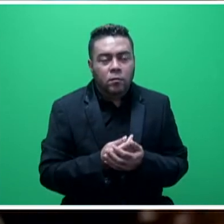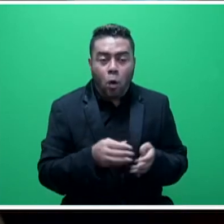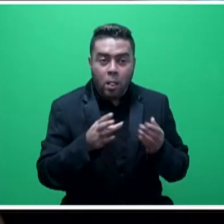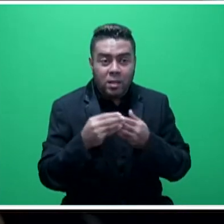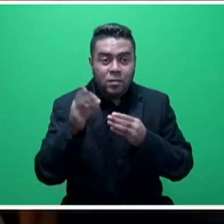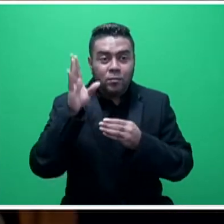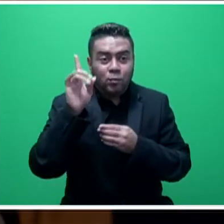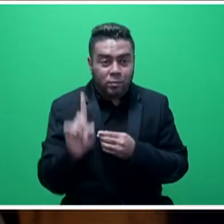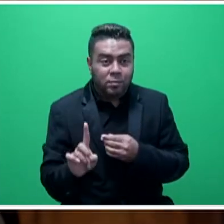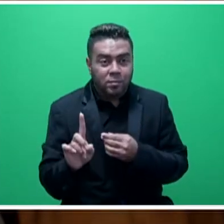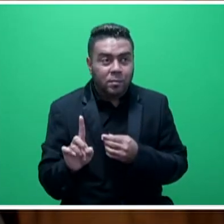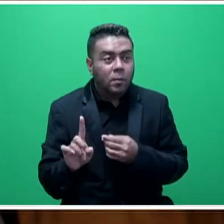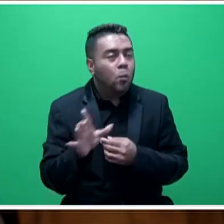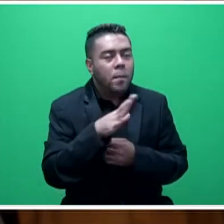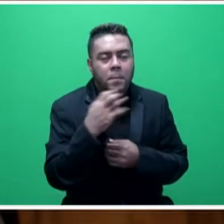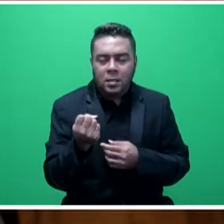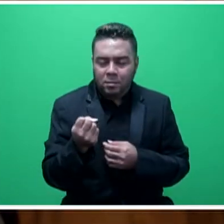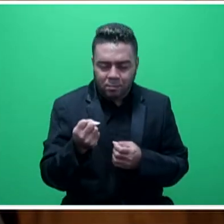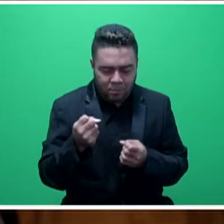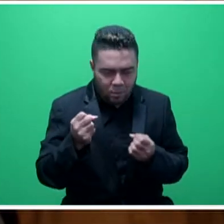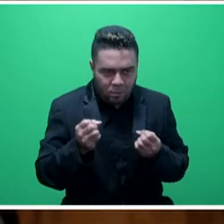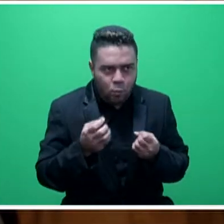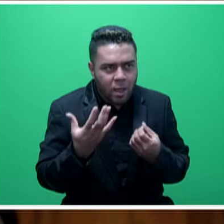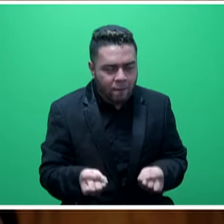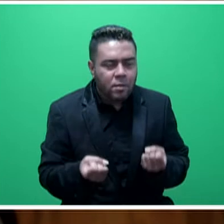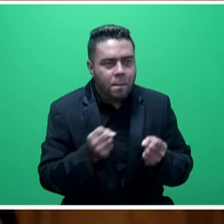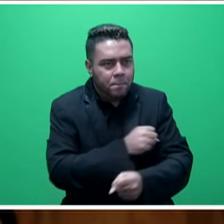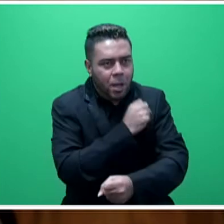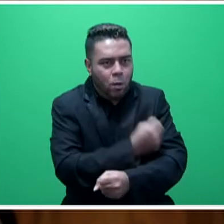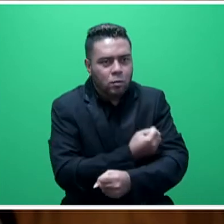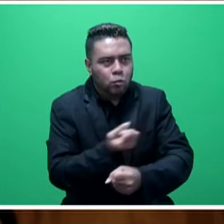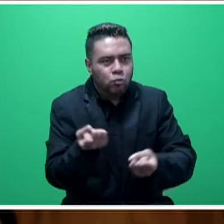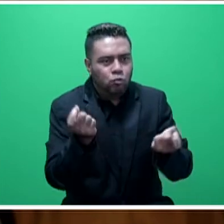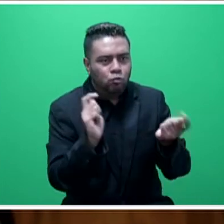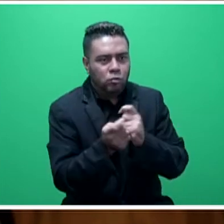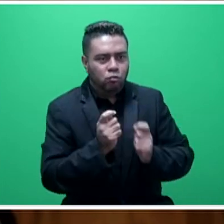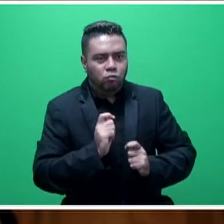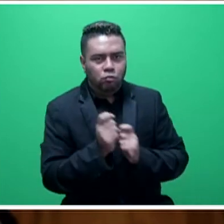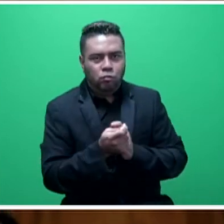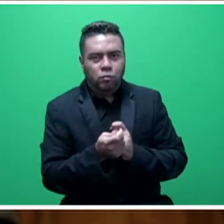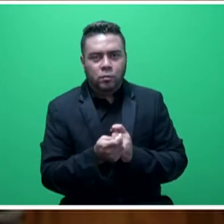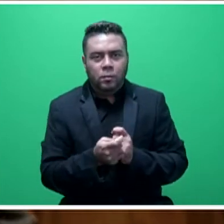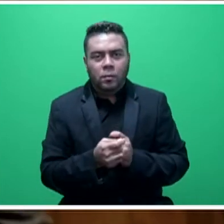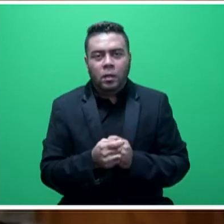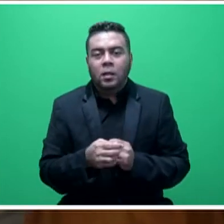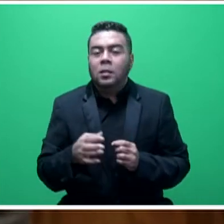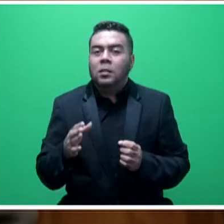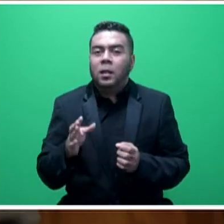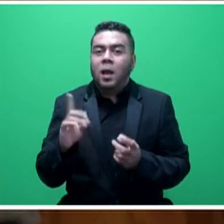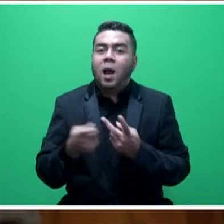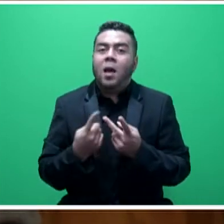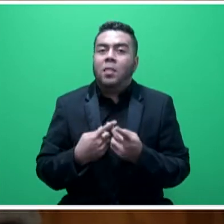today, we have the unparalleled power to make a change by teaching against intolerance, corruption, and other